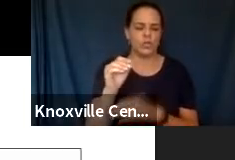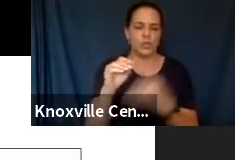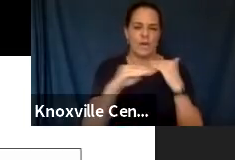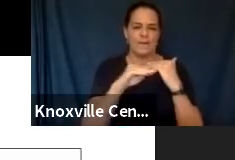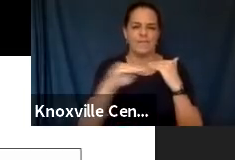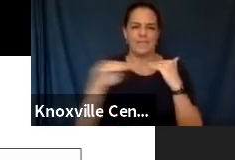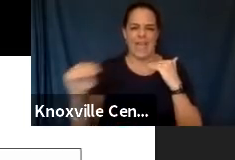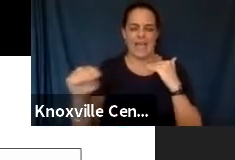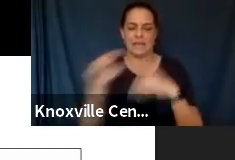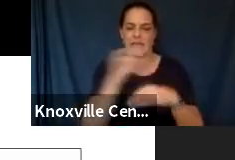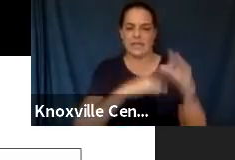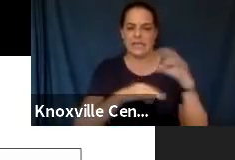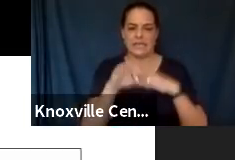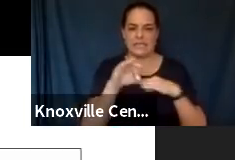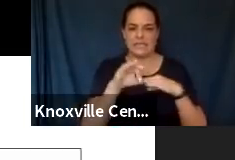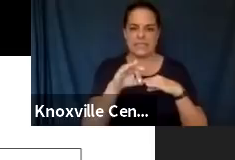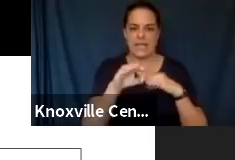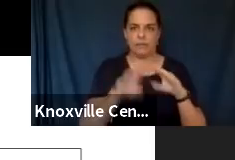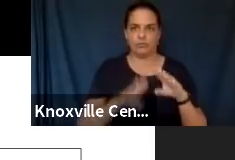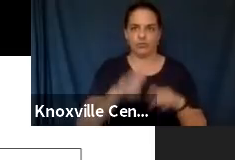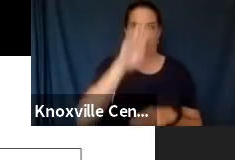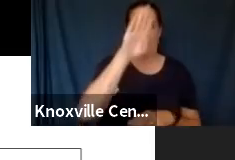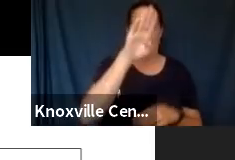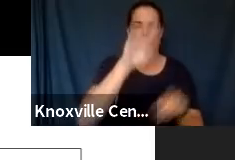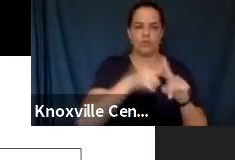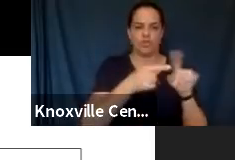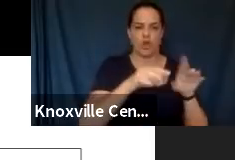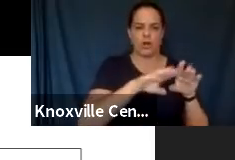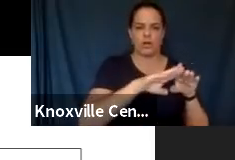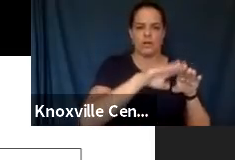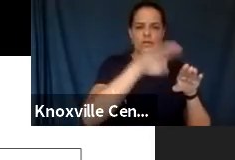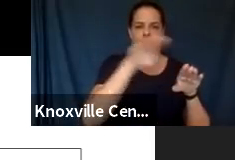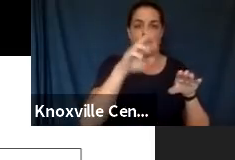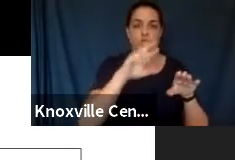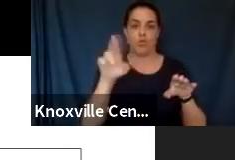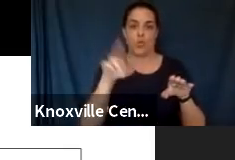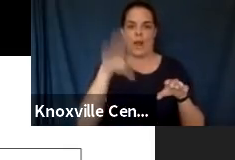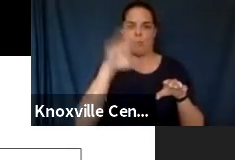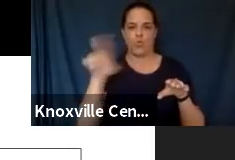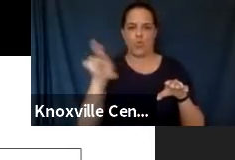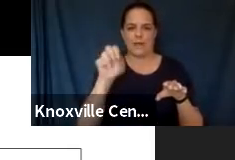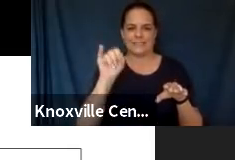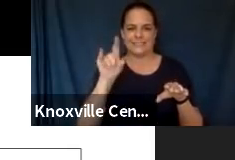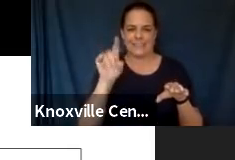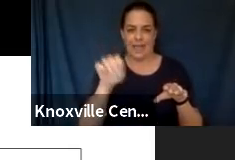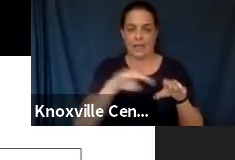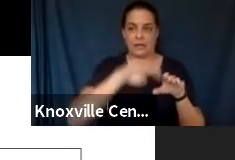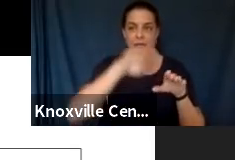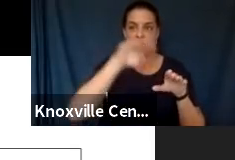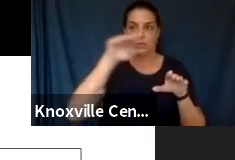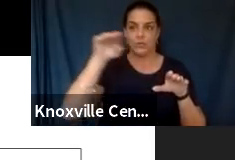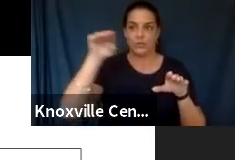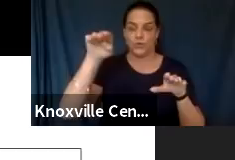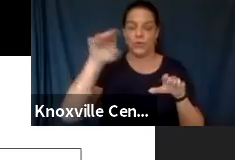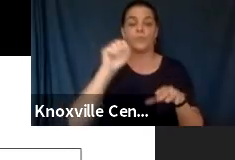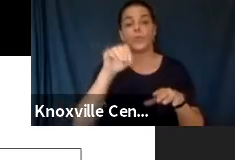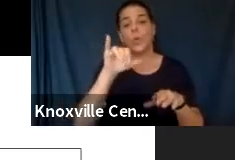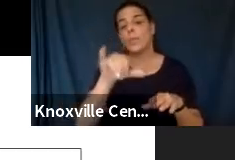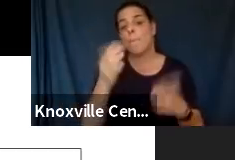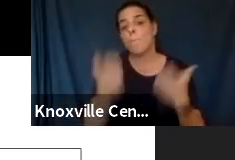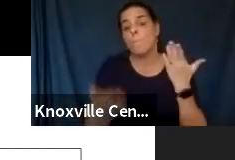flatten as opposed to just keep going straight up in the upper right-hand side. And so this may mean